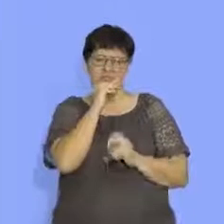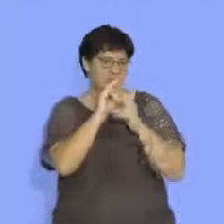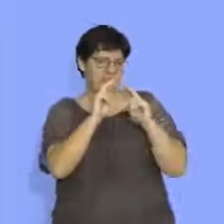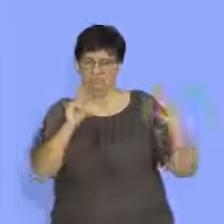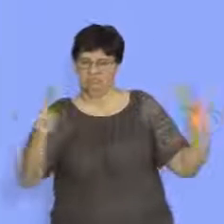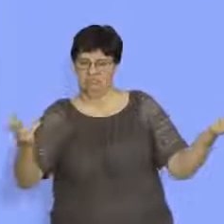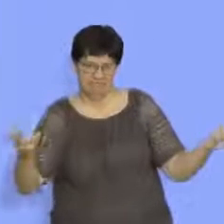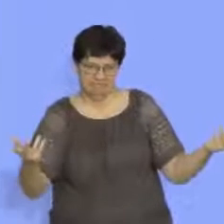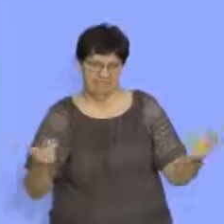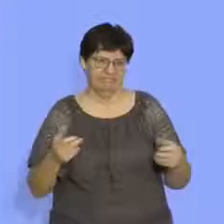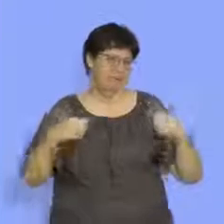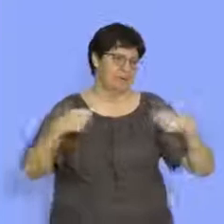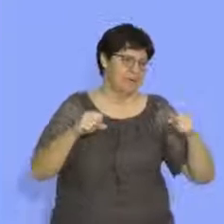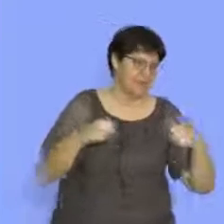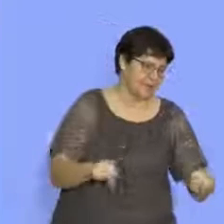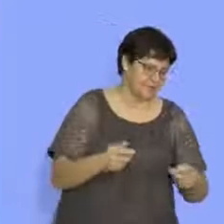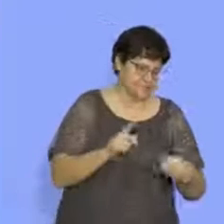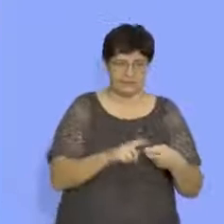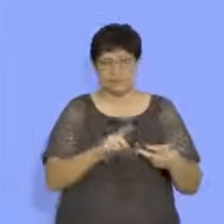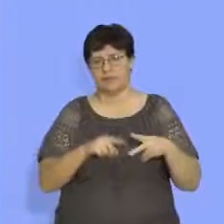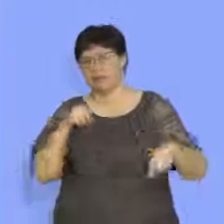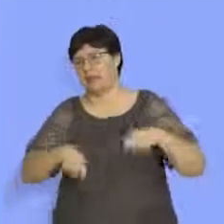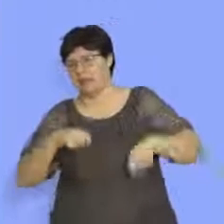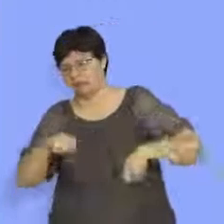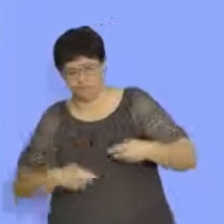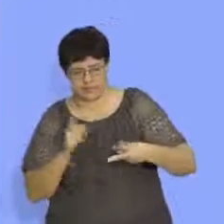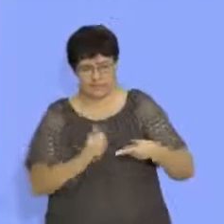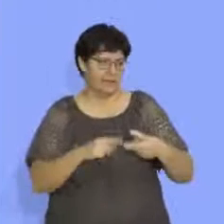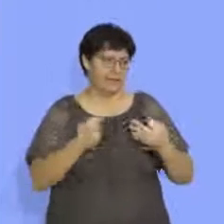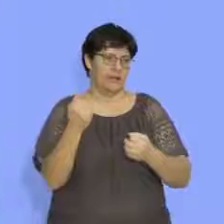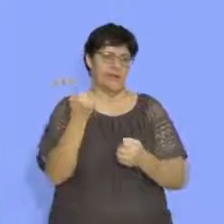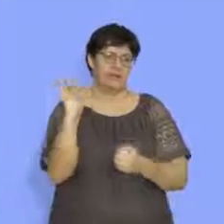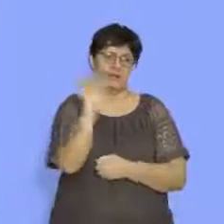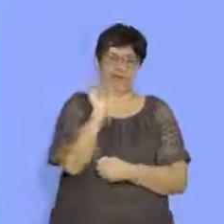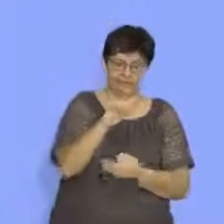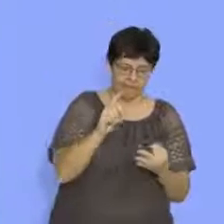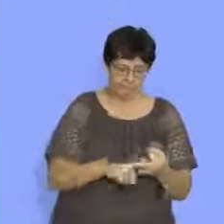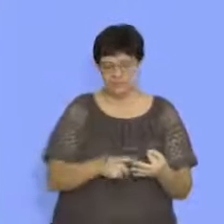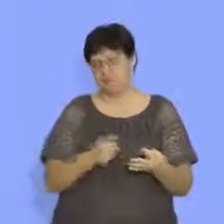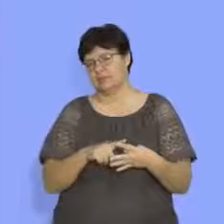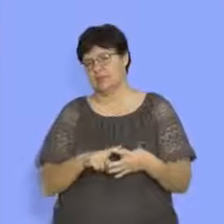mean a lot of things, right? A motorbike is a vehicle, a bicycle is a vehicle, a